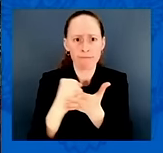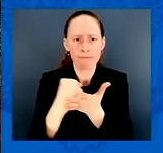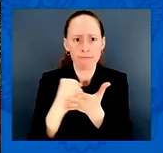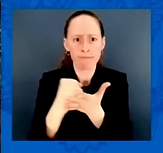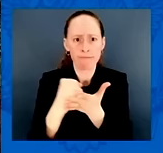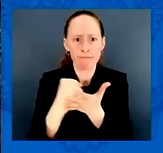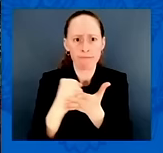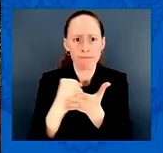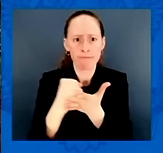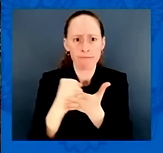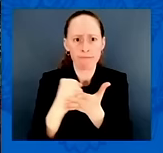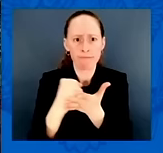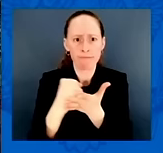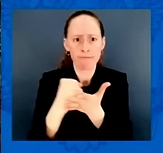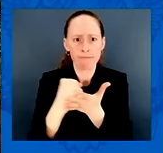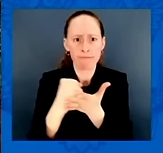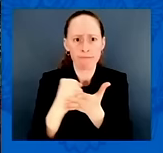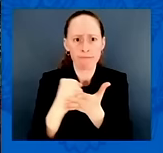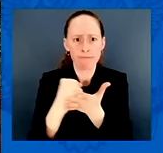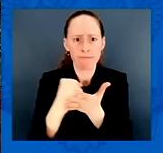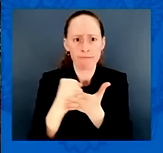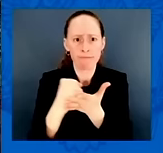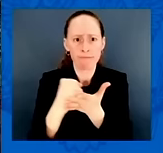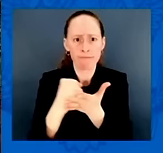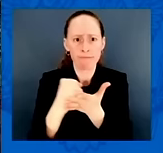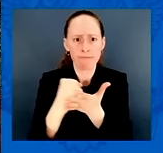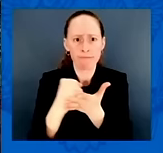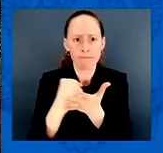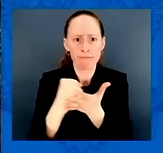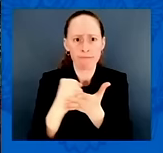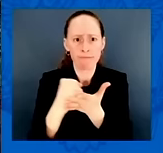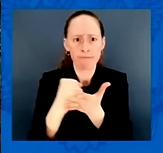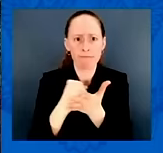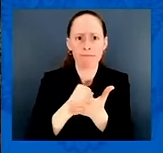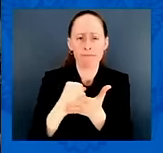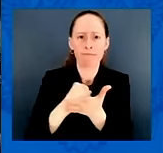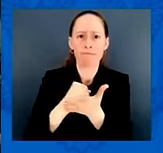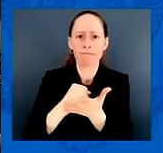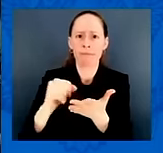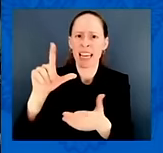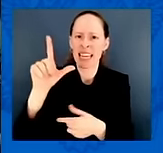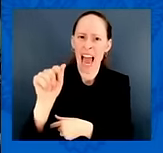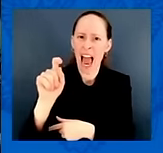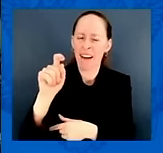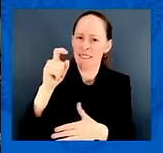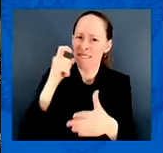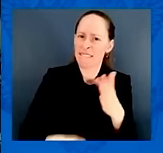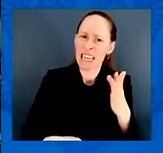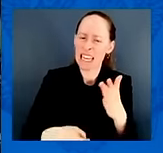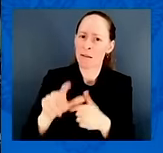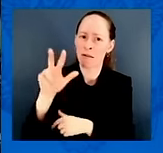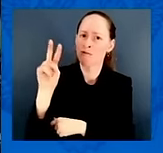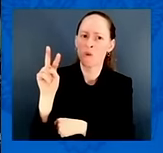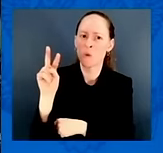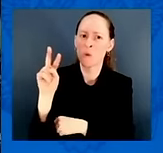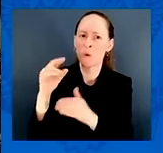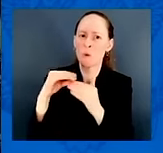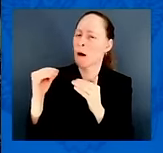don't have. Like, that would be terrible if you learned how to do that. That'd be terrible. Banks and credit card